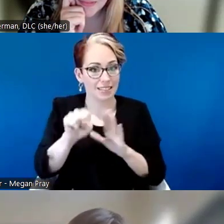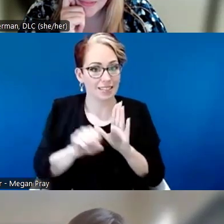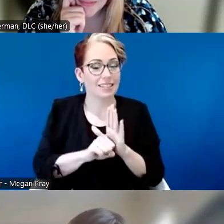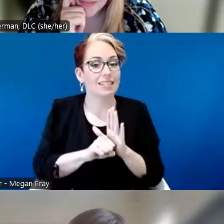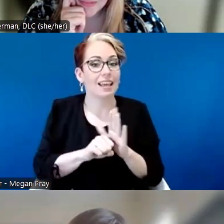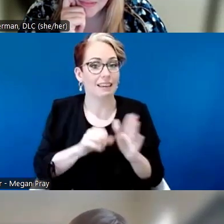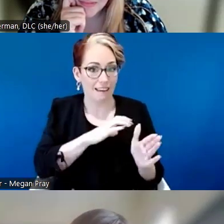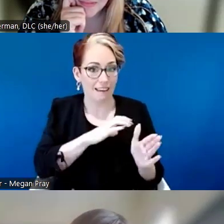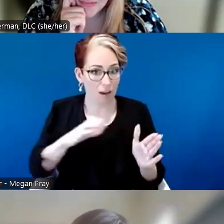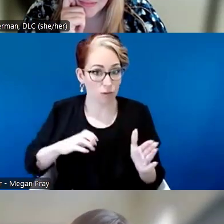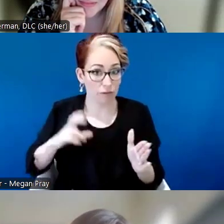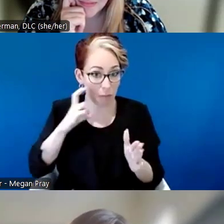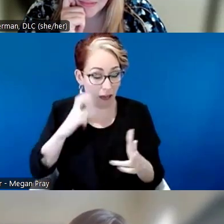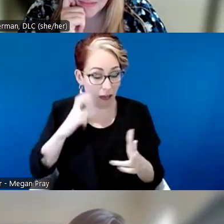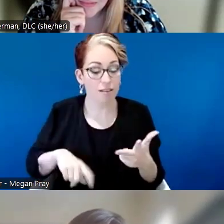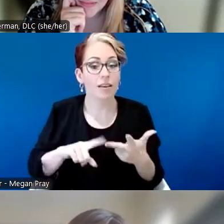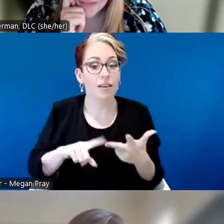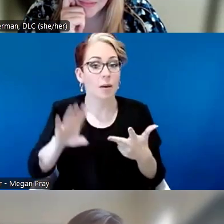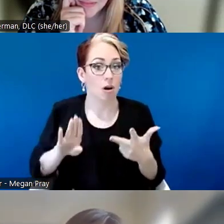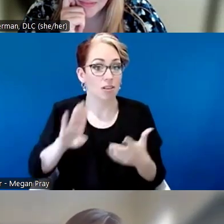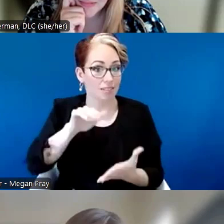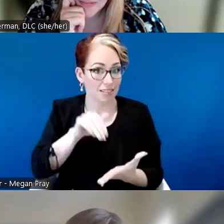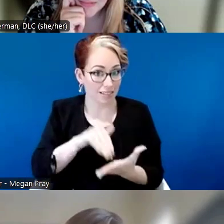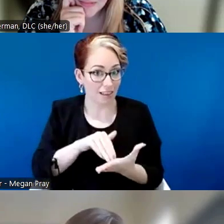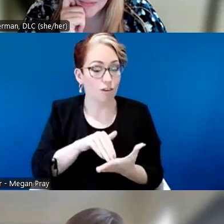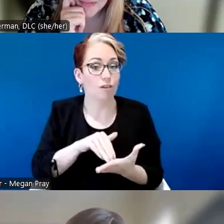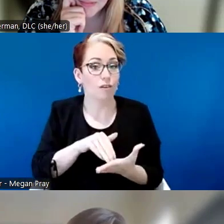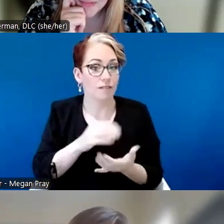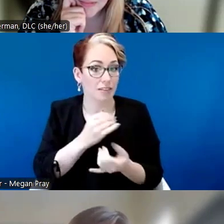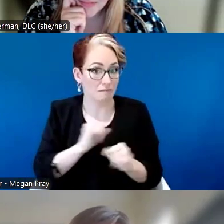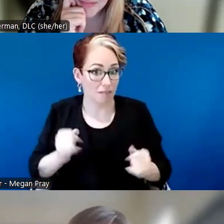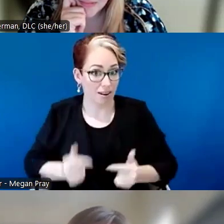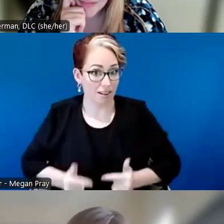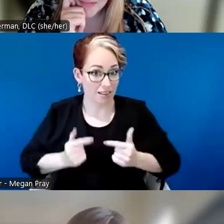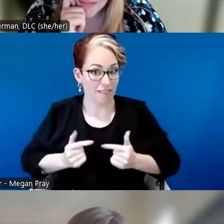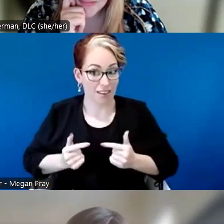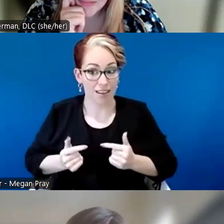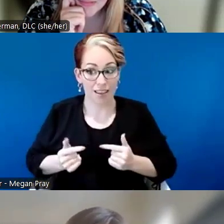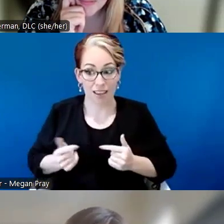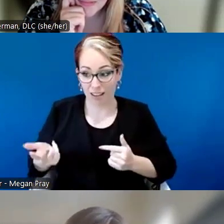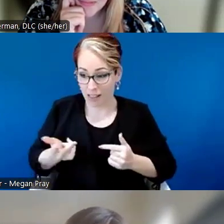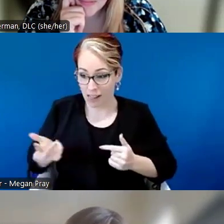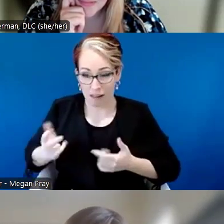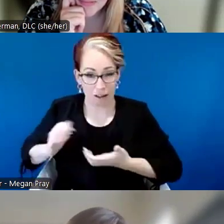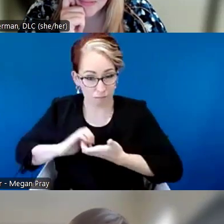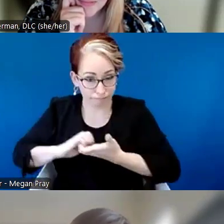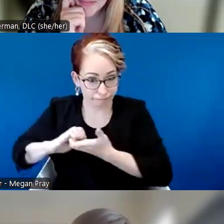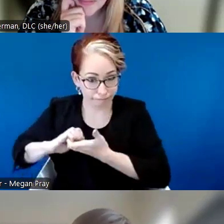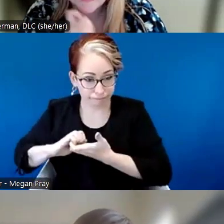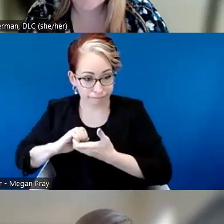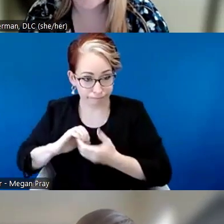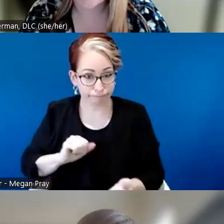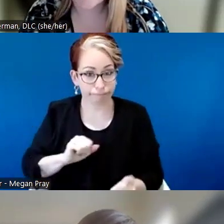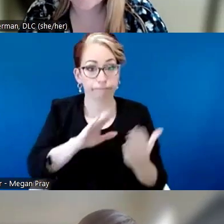Center for Independent Living brought the first case to the Supreme Judicial Court